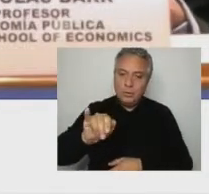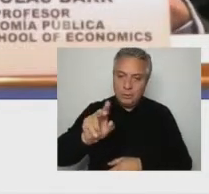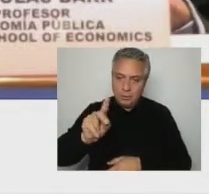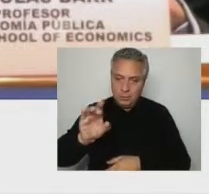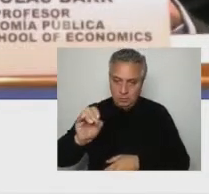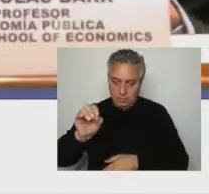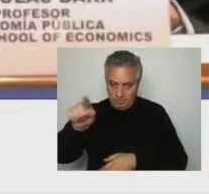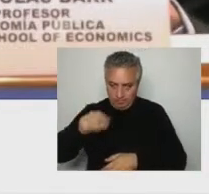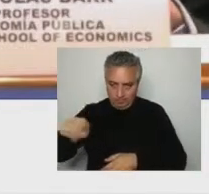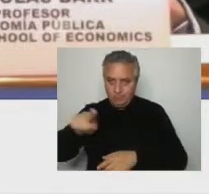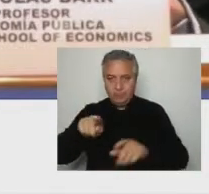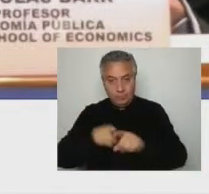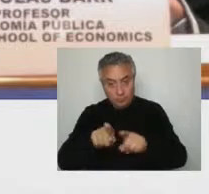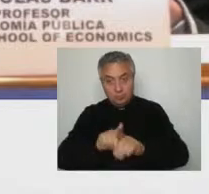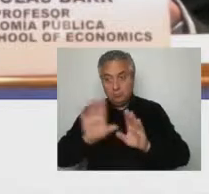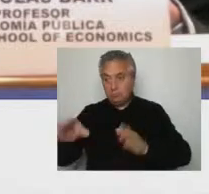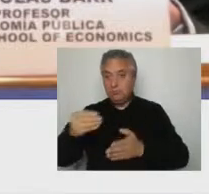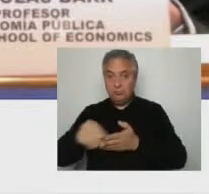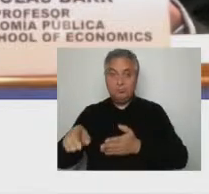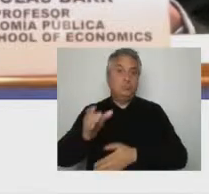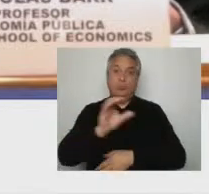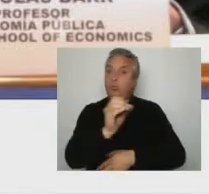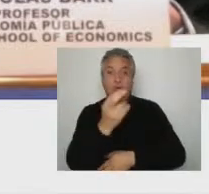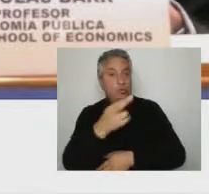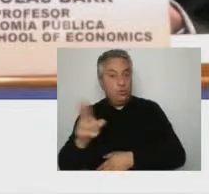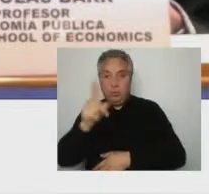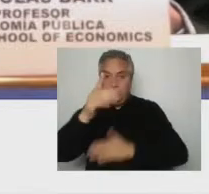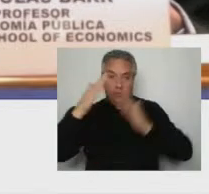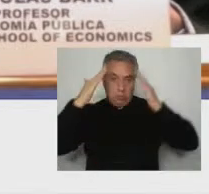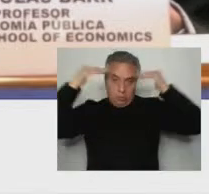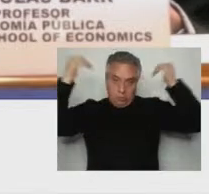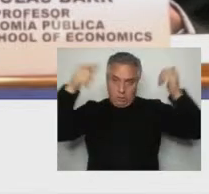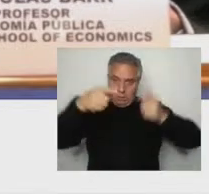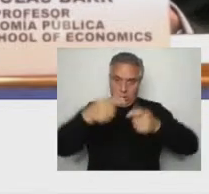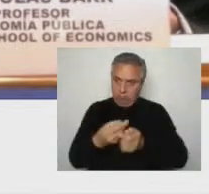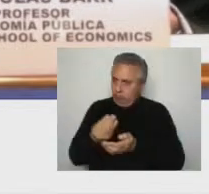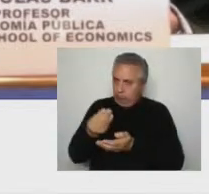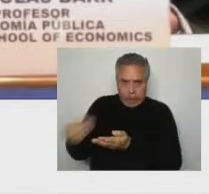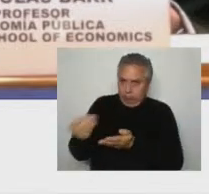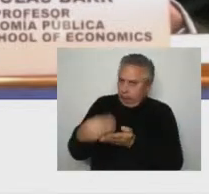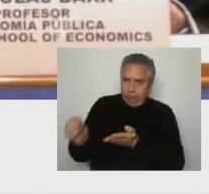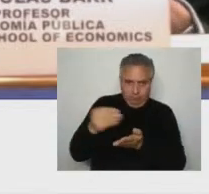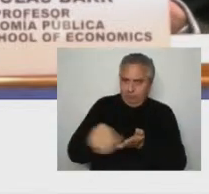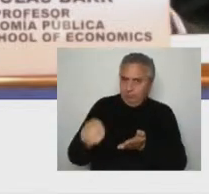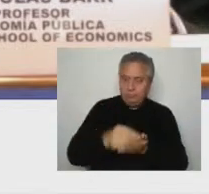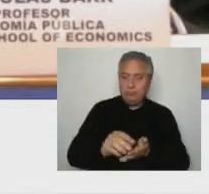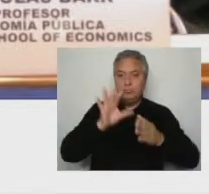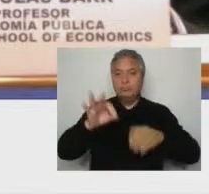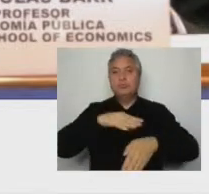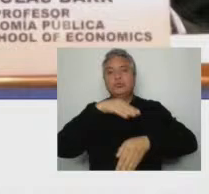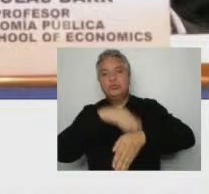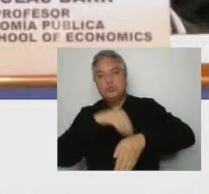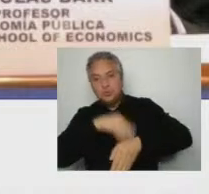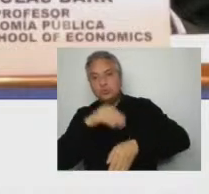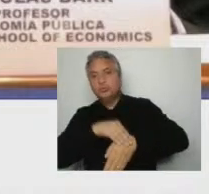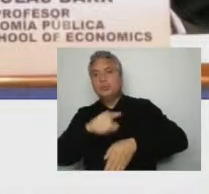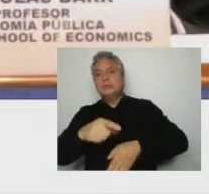partially funded state pension systems, as in Sweden or Canada. So